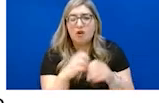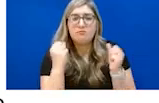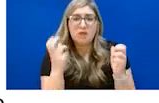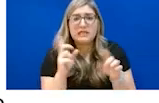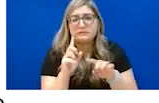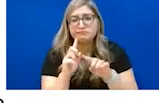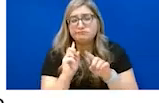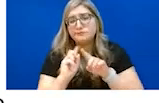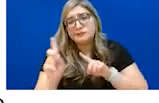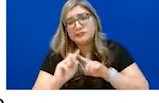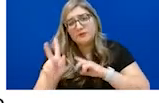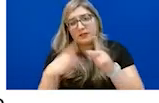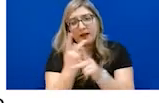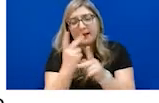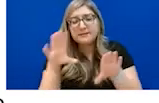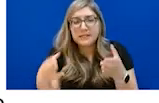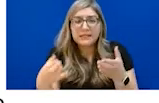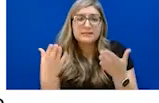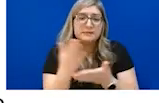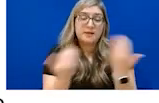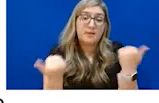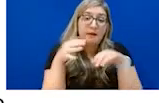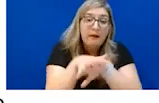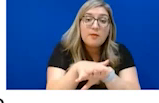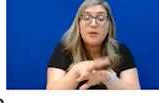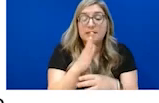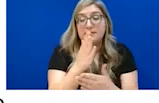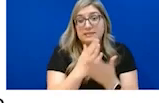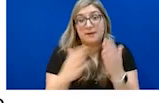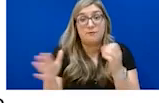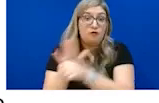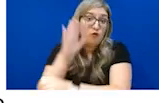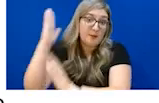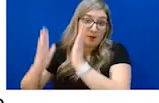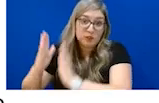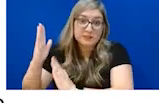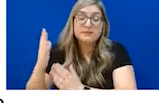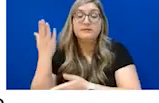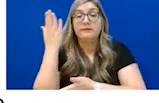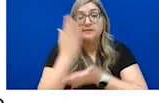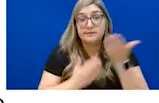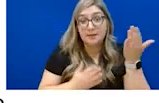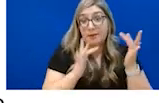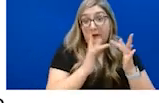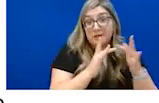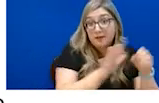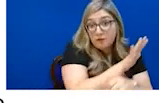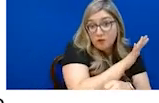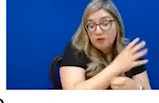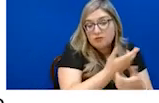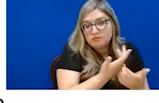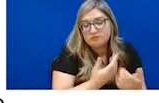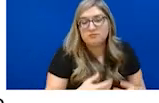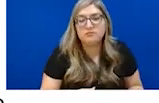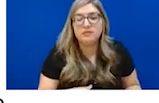fully online and fully in person. My other son is just getting his